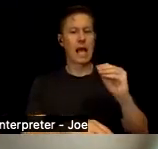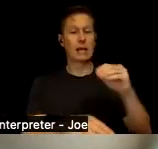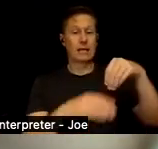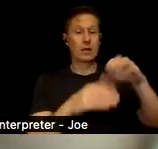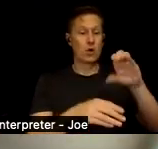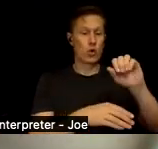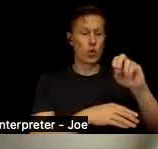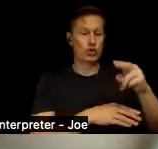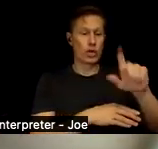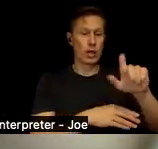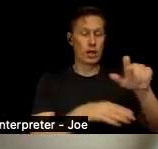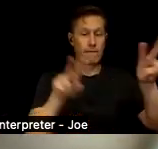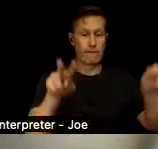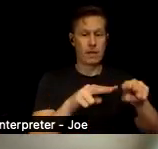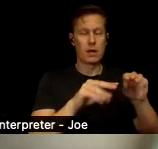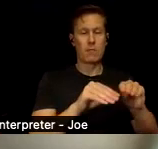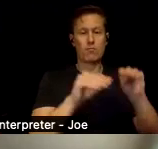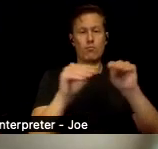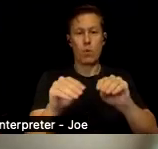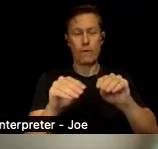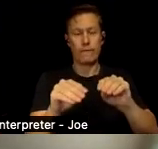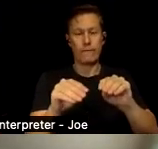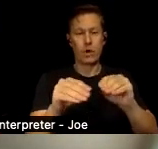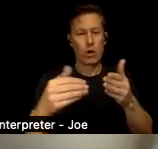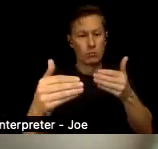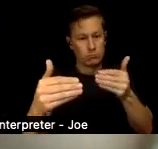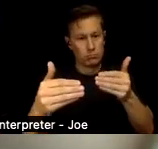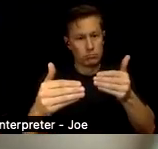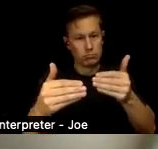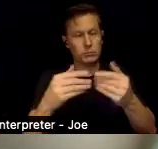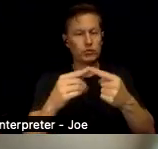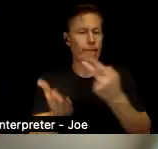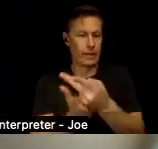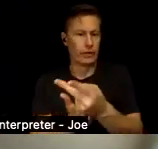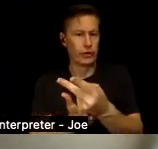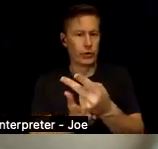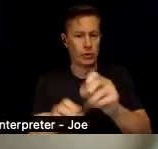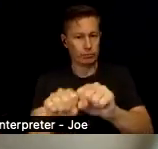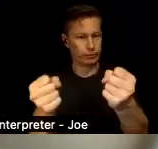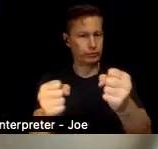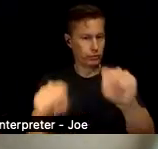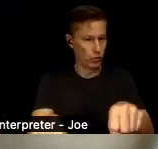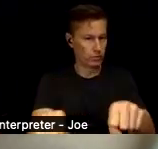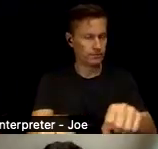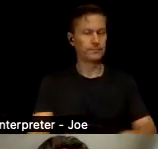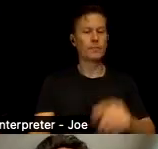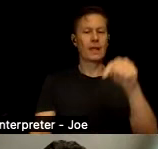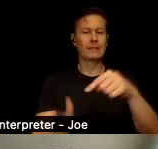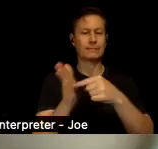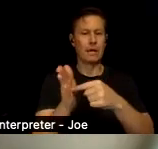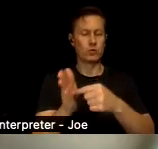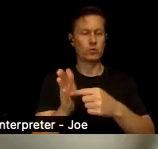Valley were moved closer to failure, according to this model. And so this we